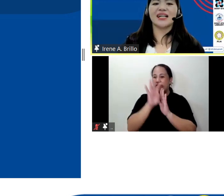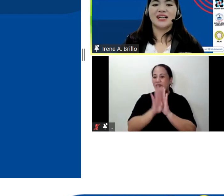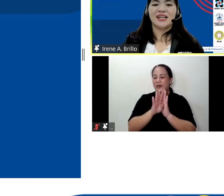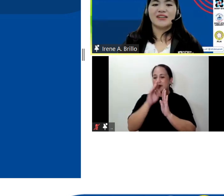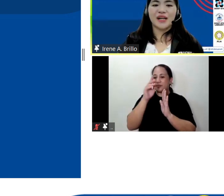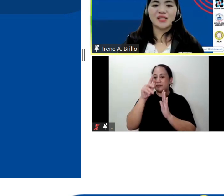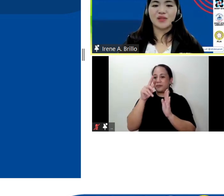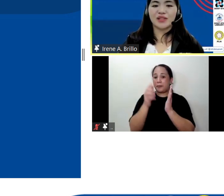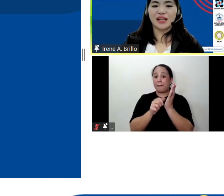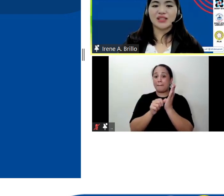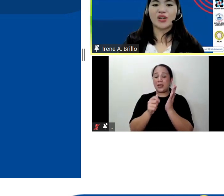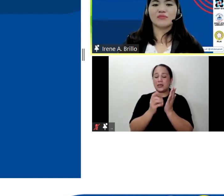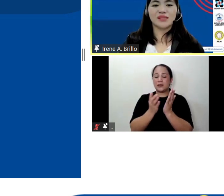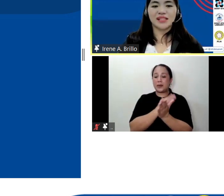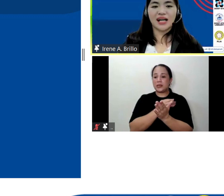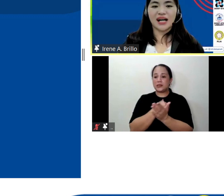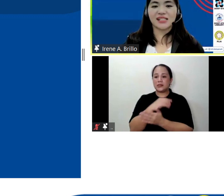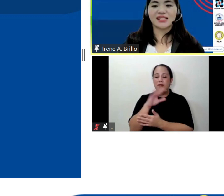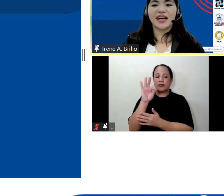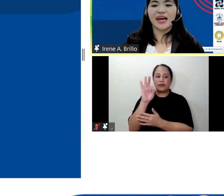ay